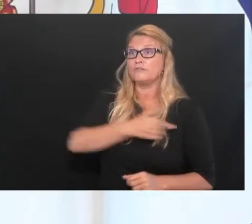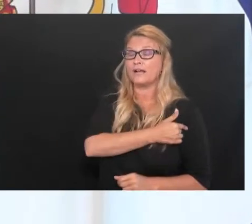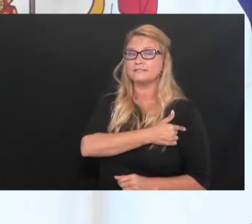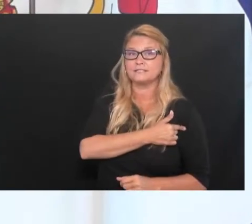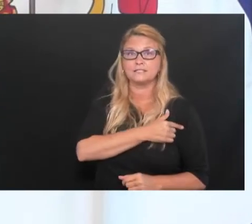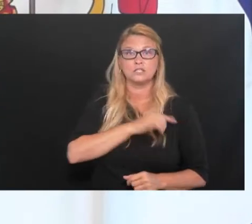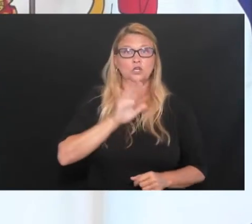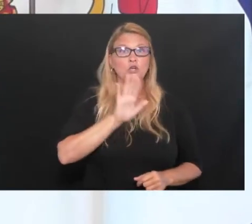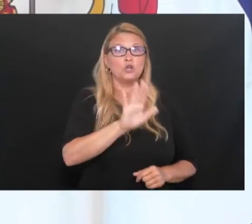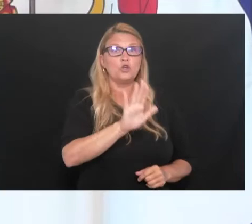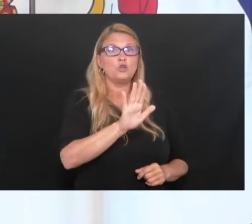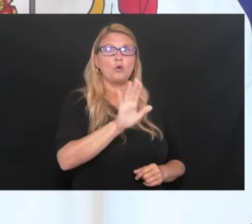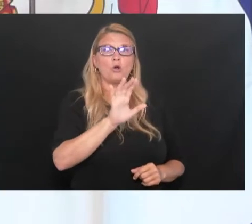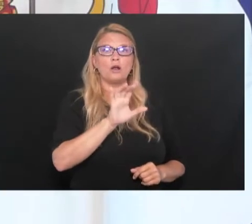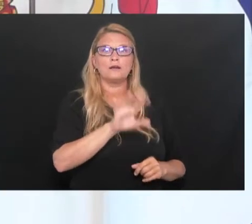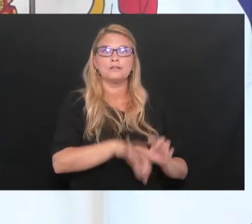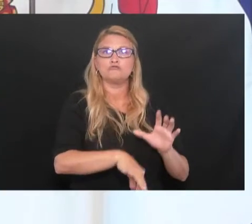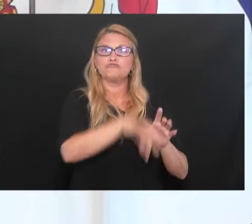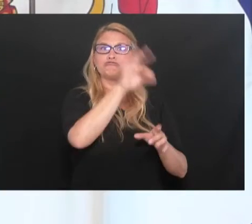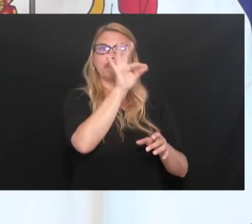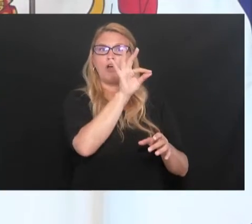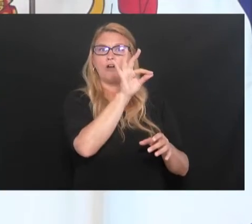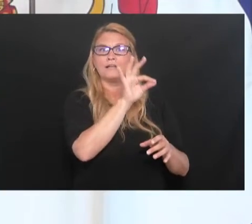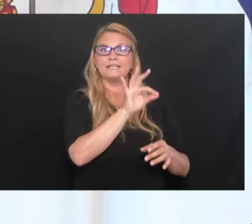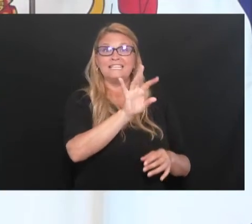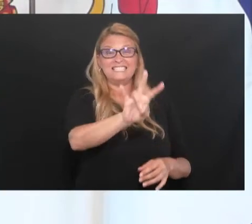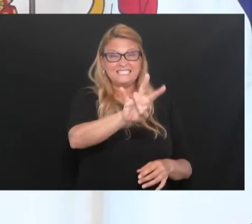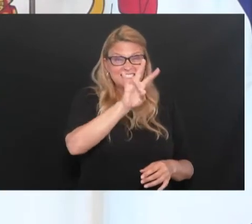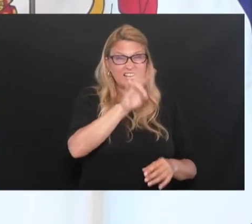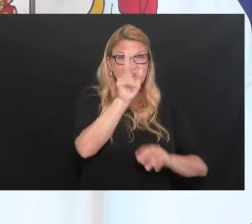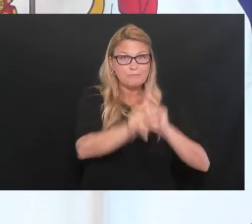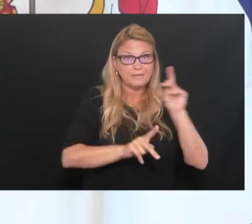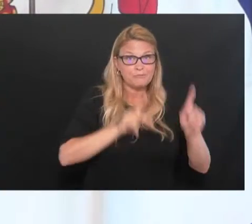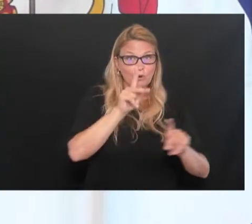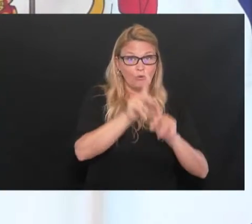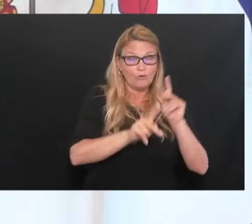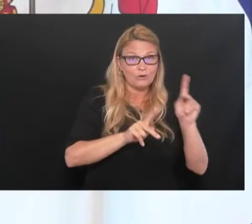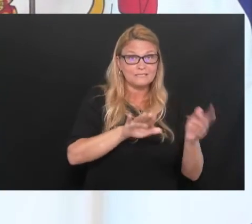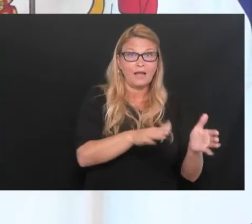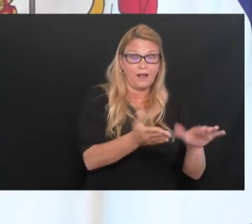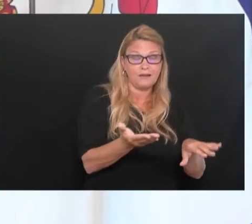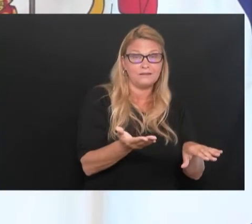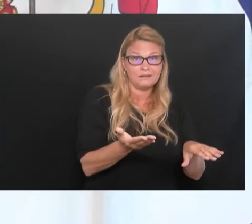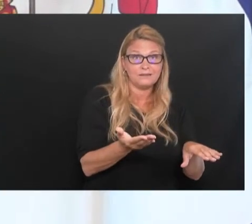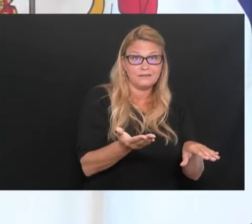your drawing. 7 of these people died.